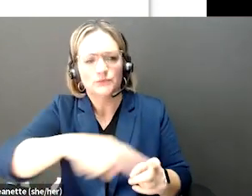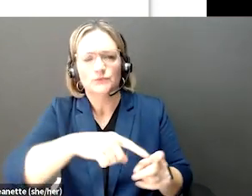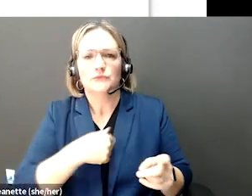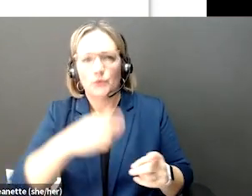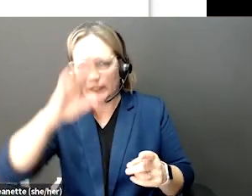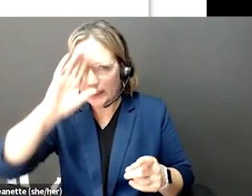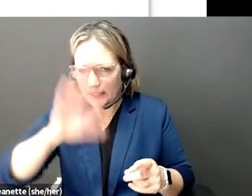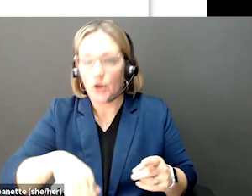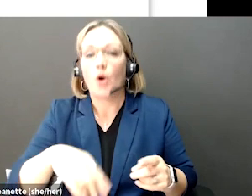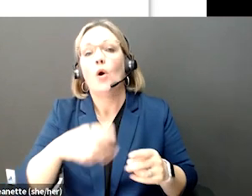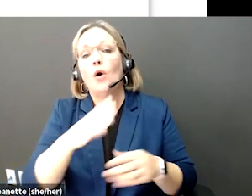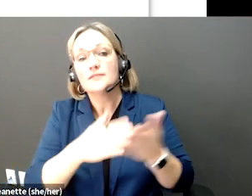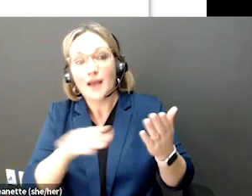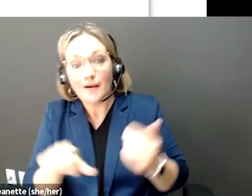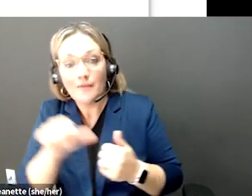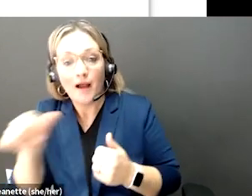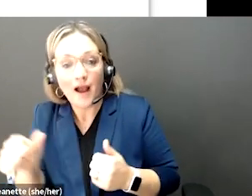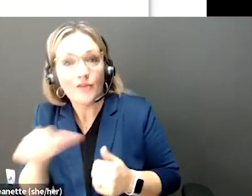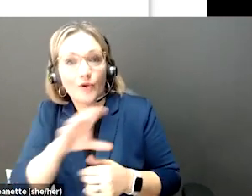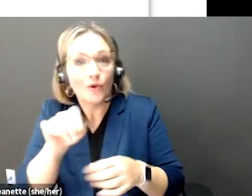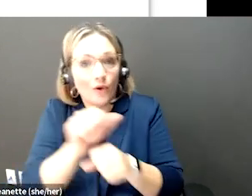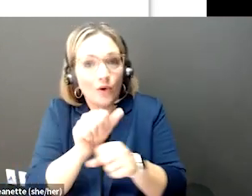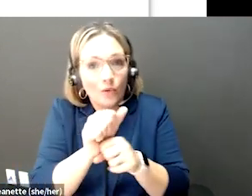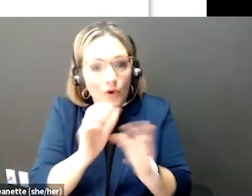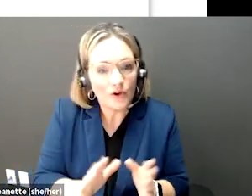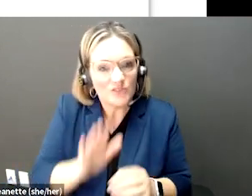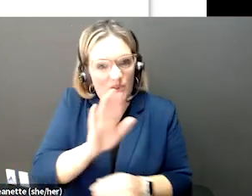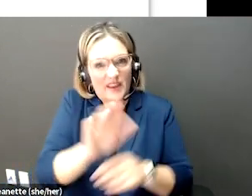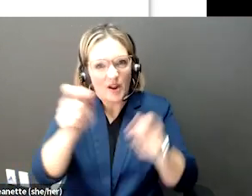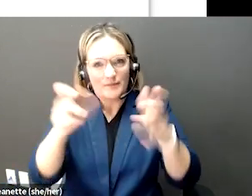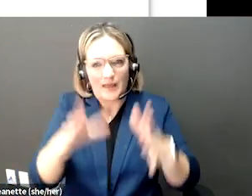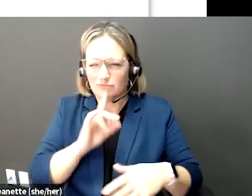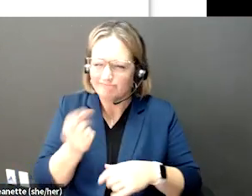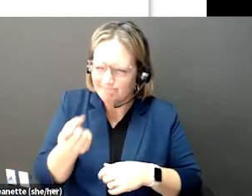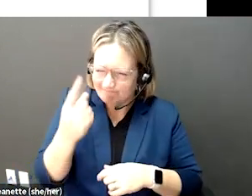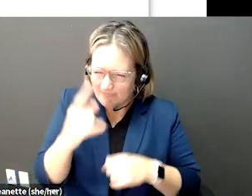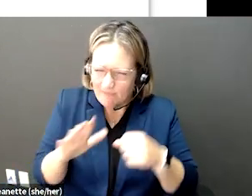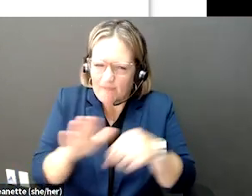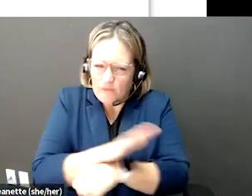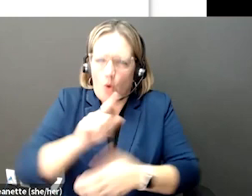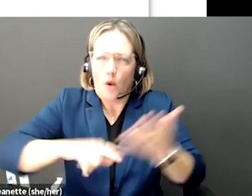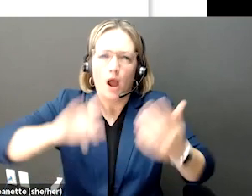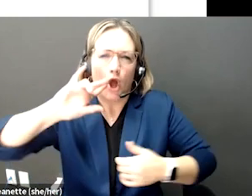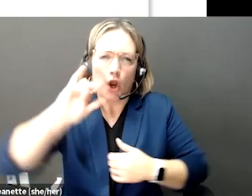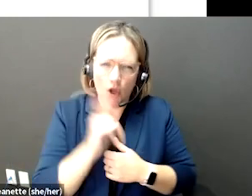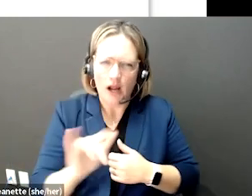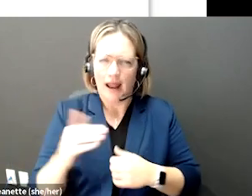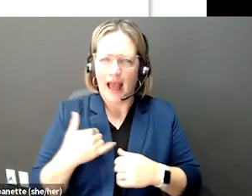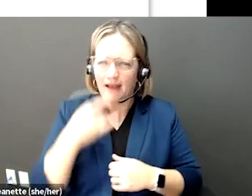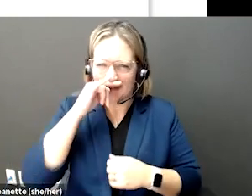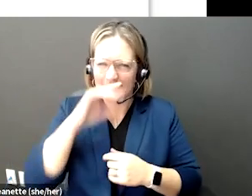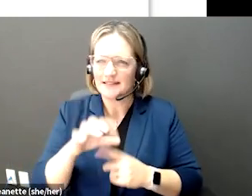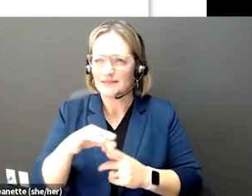co-workers and management about the challenges that parents of a child with special needs or disability face can cause friction and turmoil in